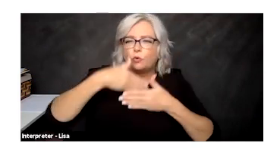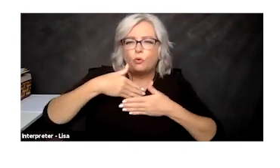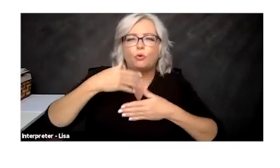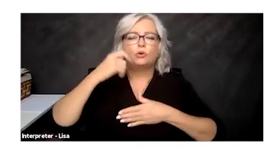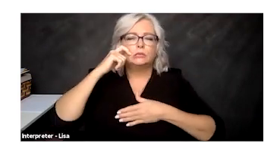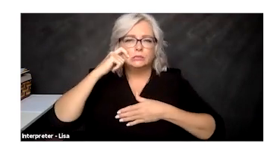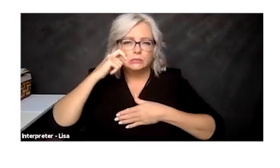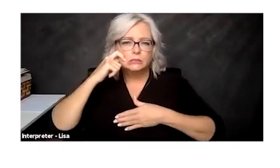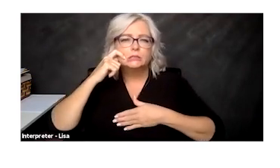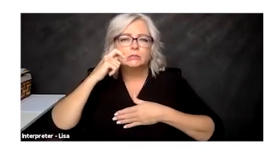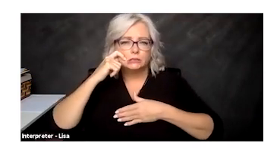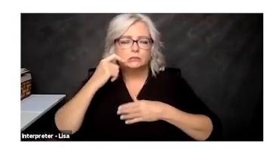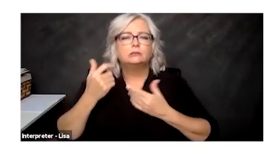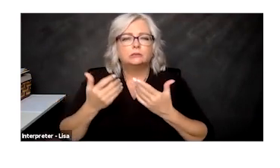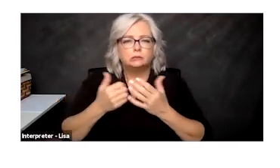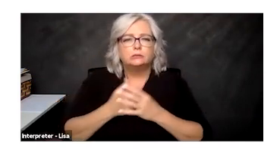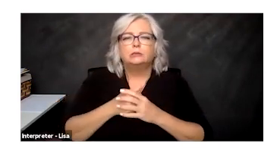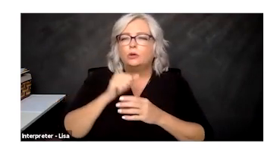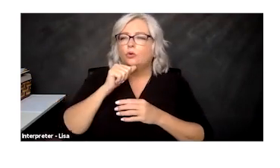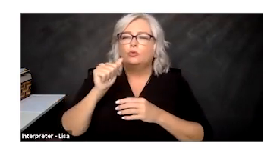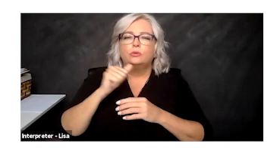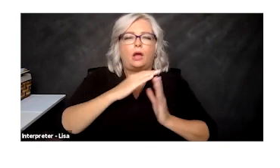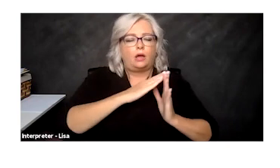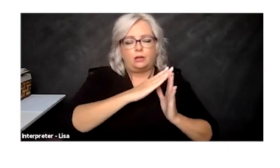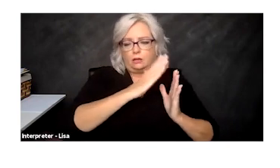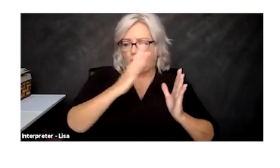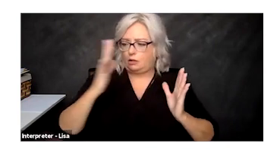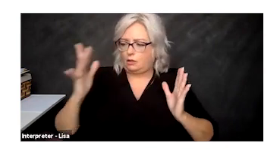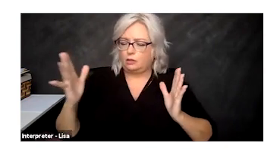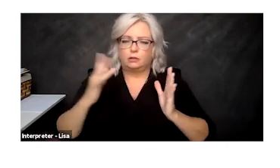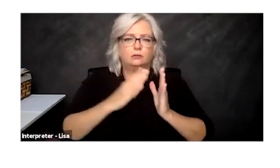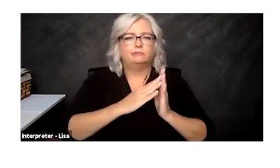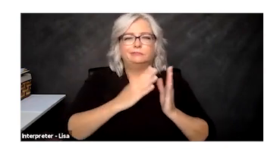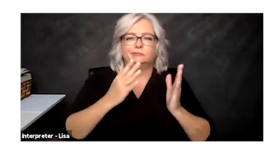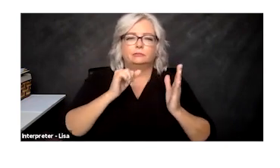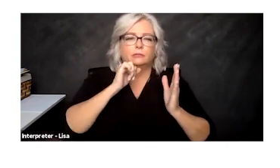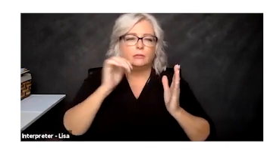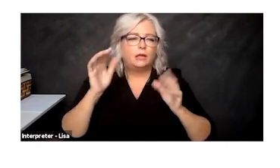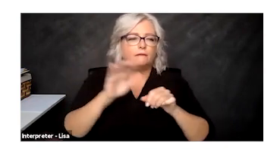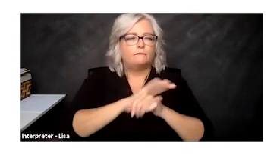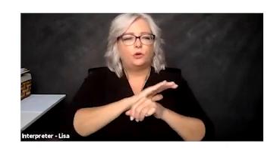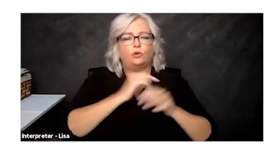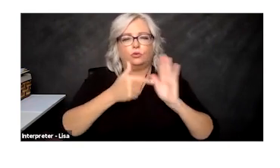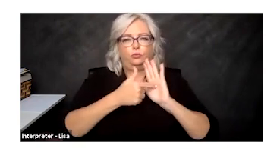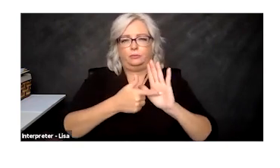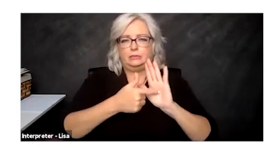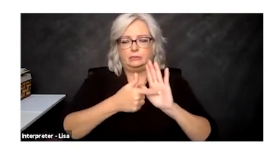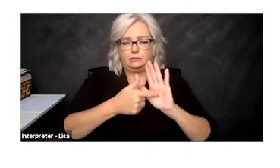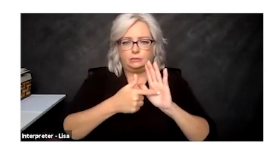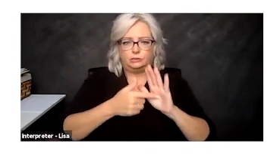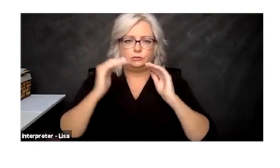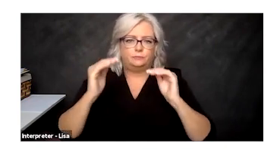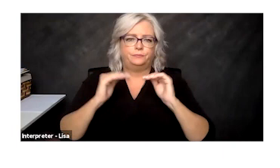they go with the really dark skin models in a way that's really othering. Brands don't have Black people in